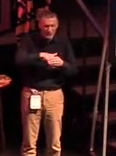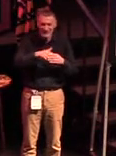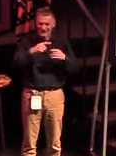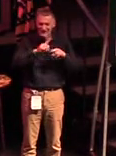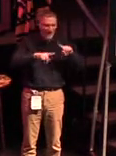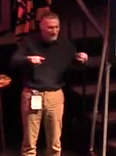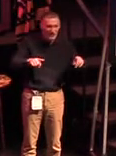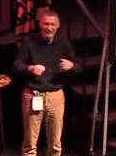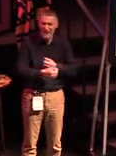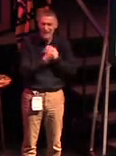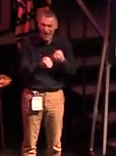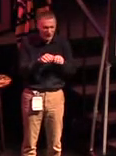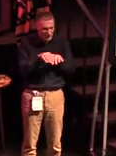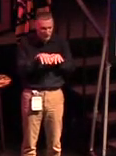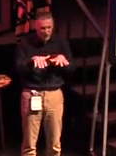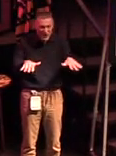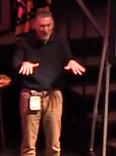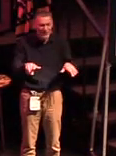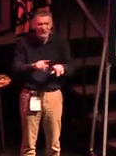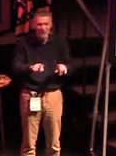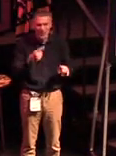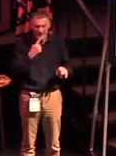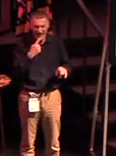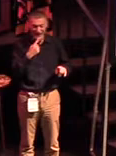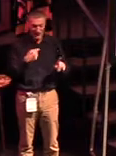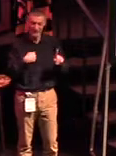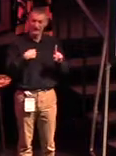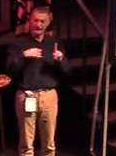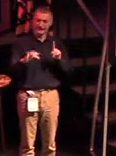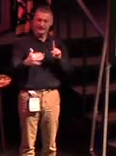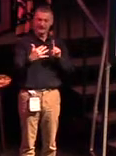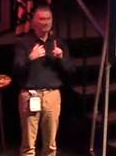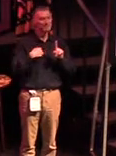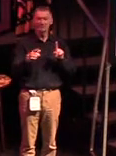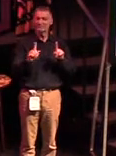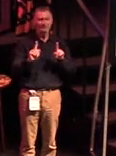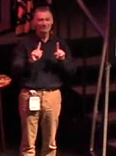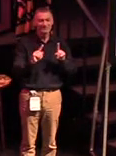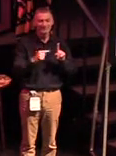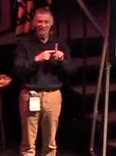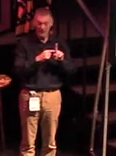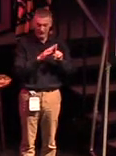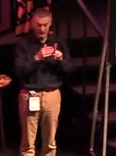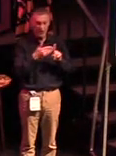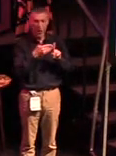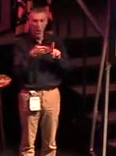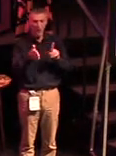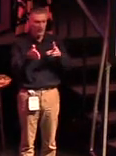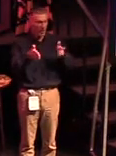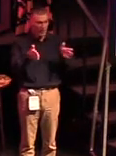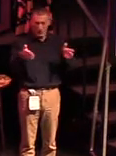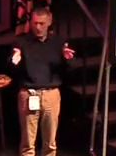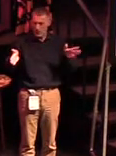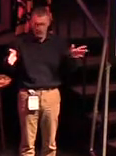empowerment. That's the ripple effect. It's not about saying, oh, I've got here, I'm at the decision-making table, I'm gonna close the door now. It's about opening up and broadening it